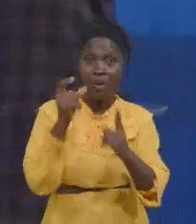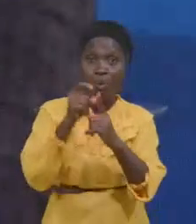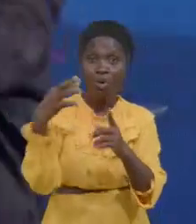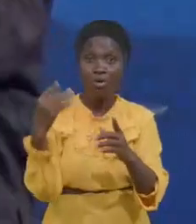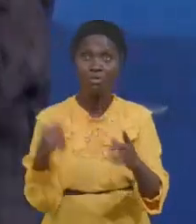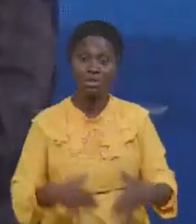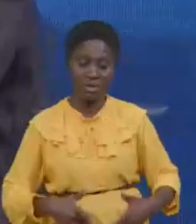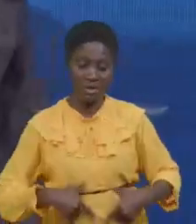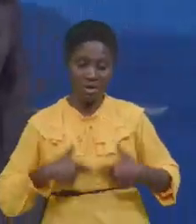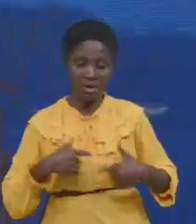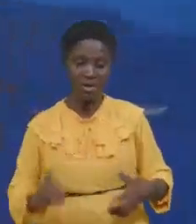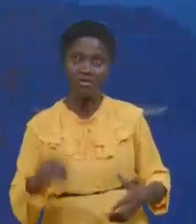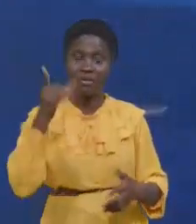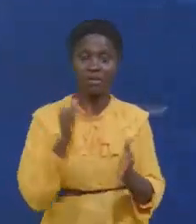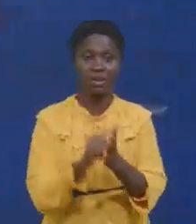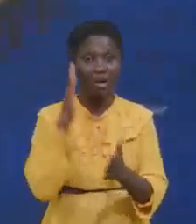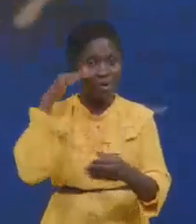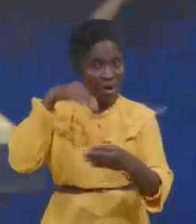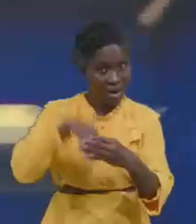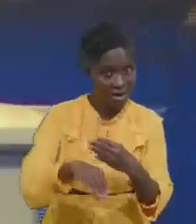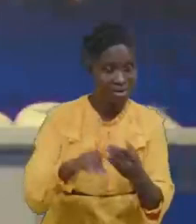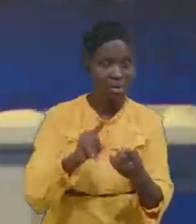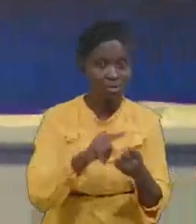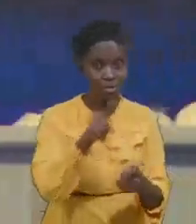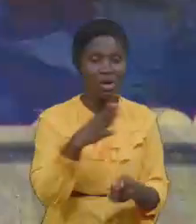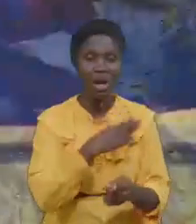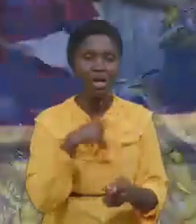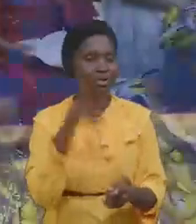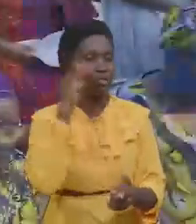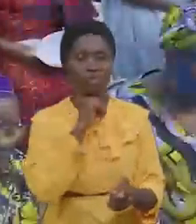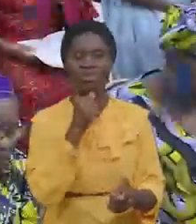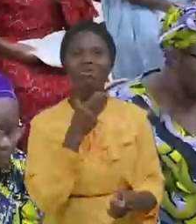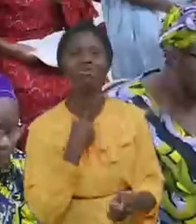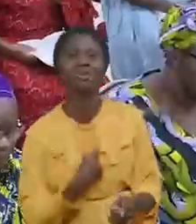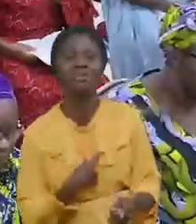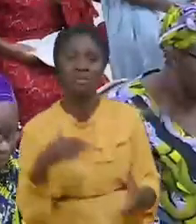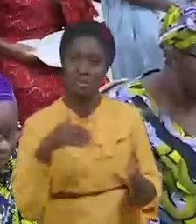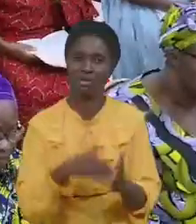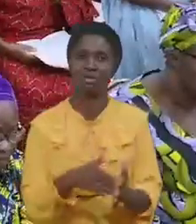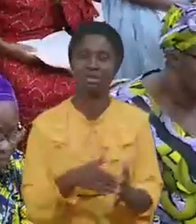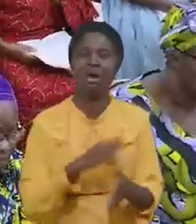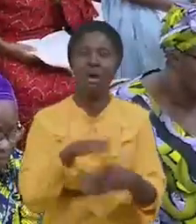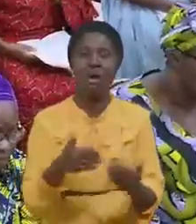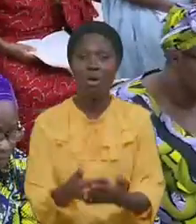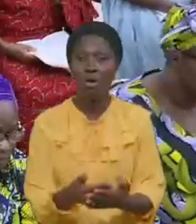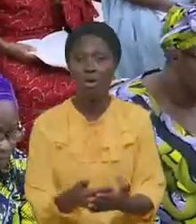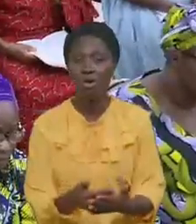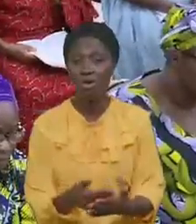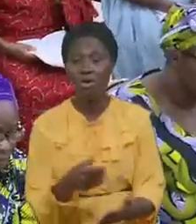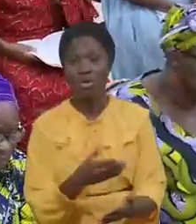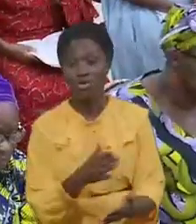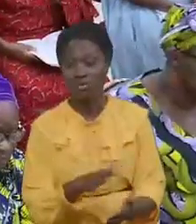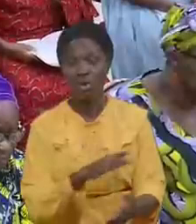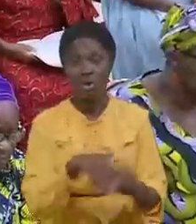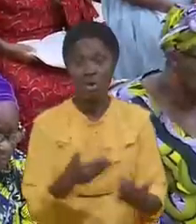will enter you and penetrate you. You will not thirst anymore. All those things you are thirsty of, I